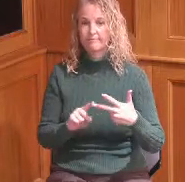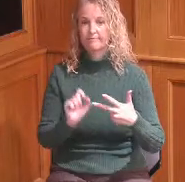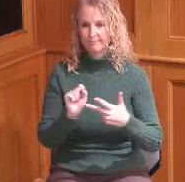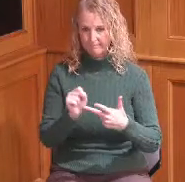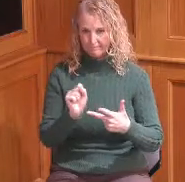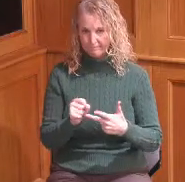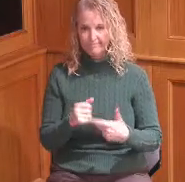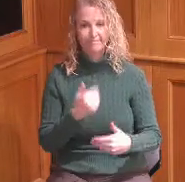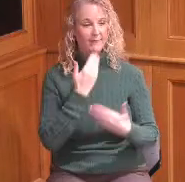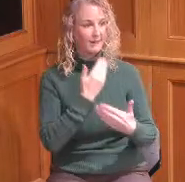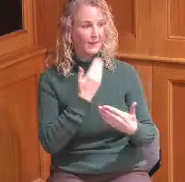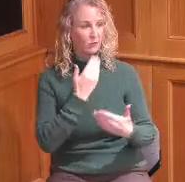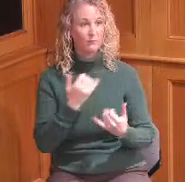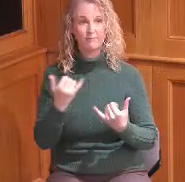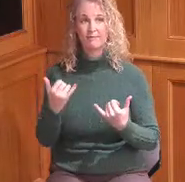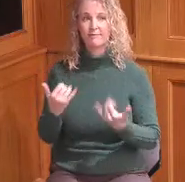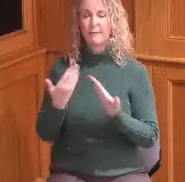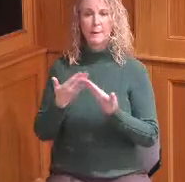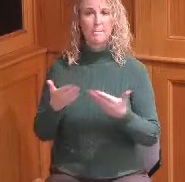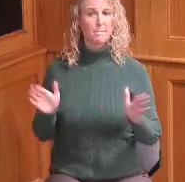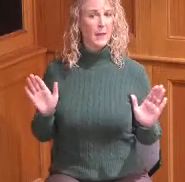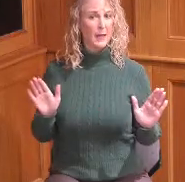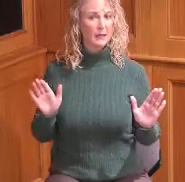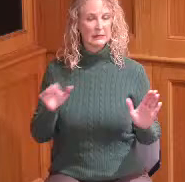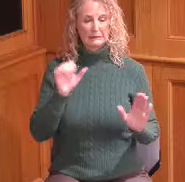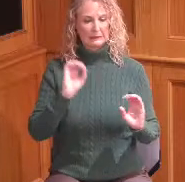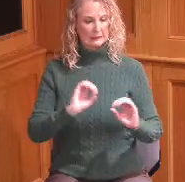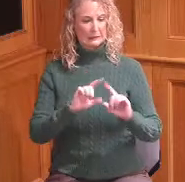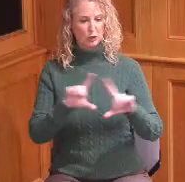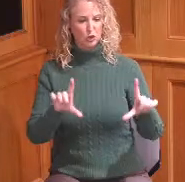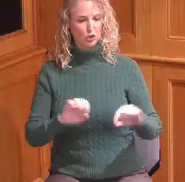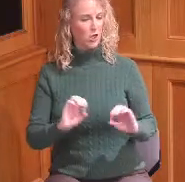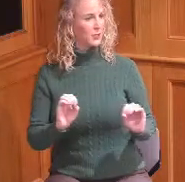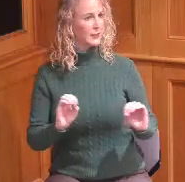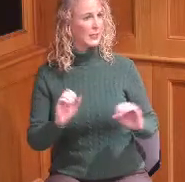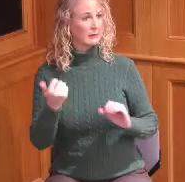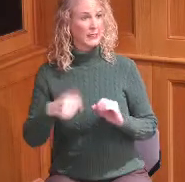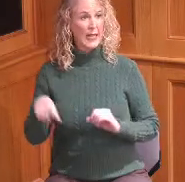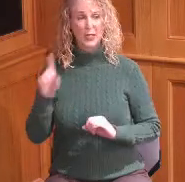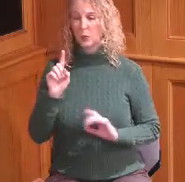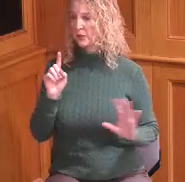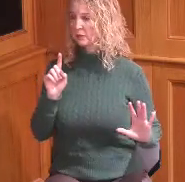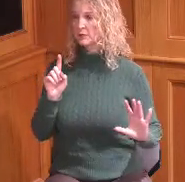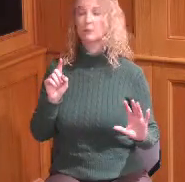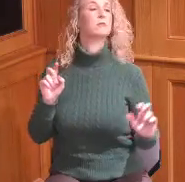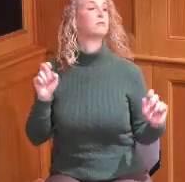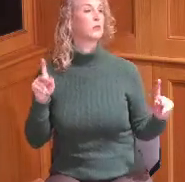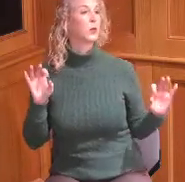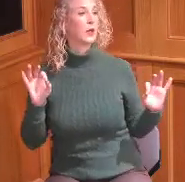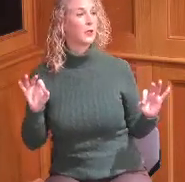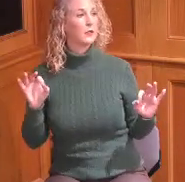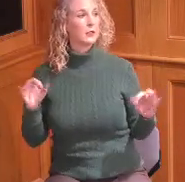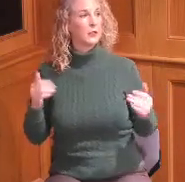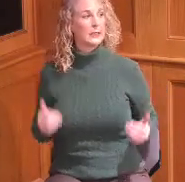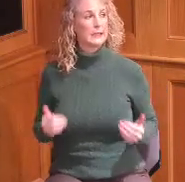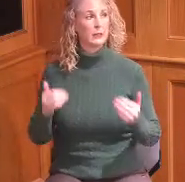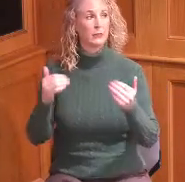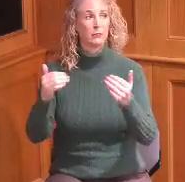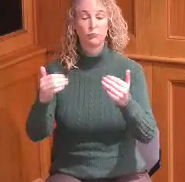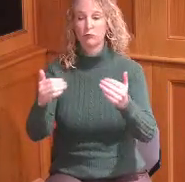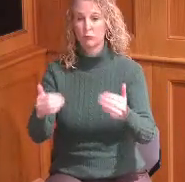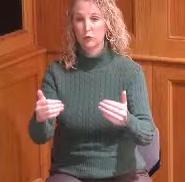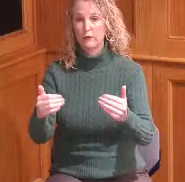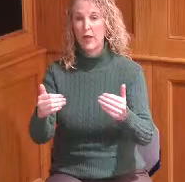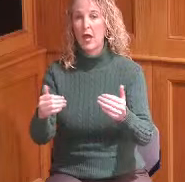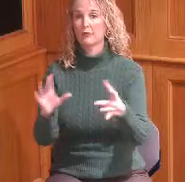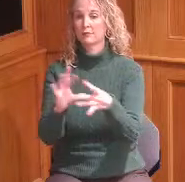Yes. Thank you. Do we have any I don't have any cards for public comments. Is there anybody online? Okay, very good. We will move on to comments and